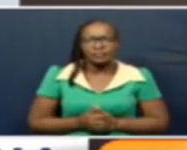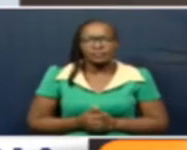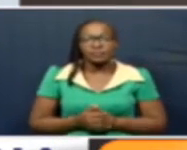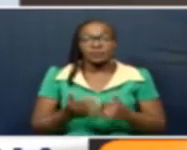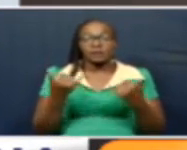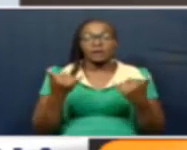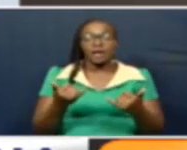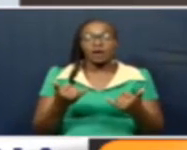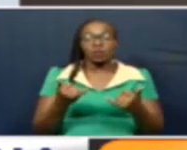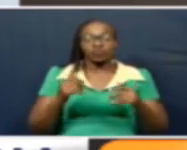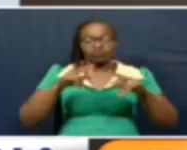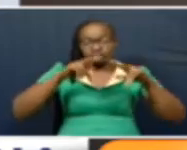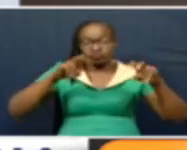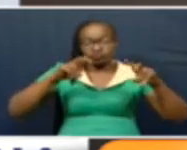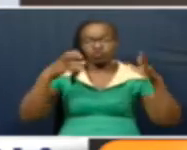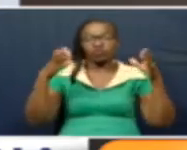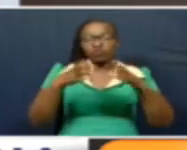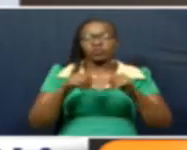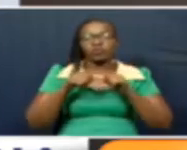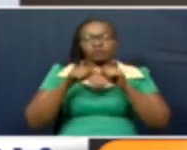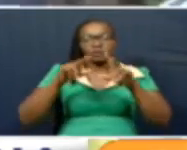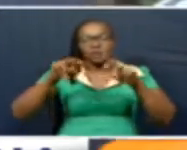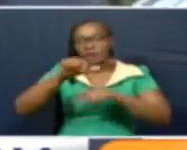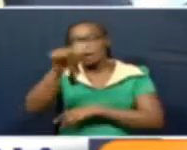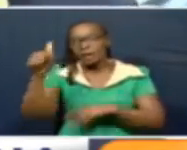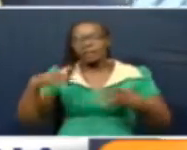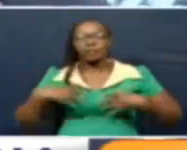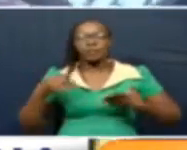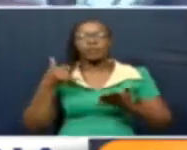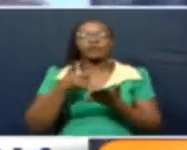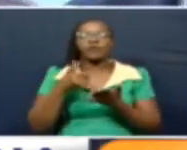maafisa wa upelelezi wanaendelea kuwasaka wahusika wengine.